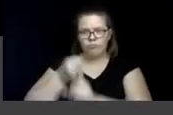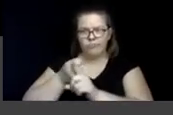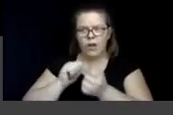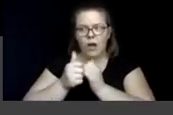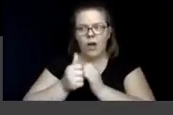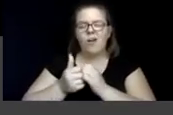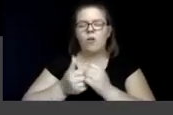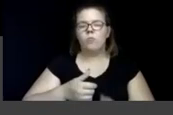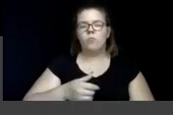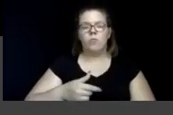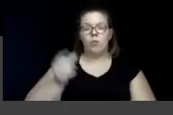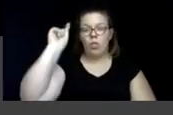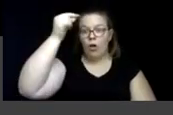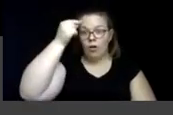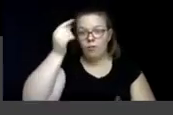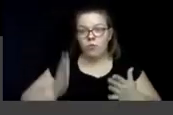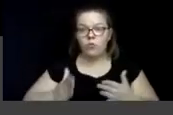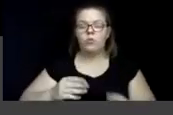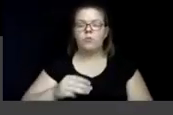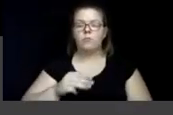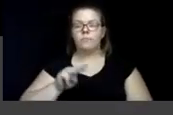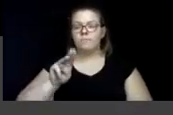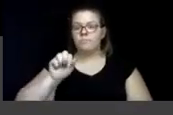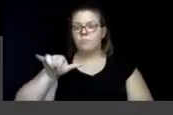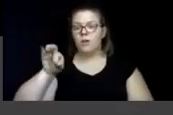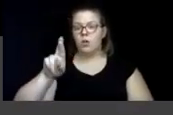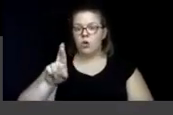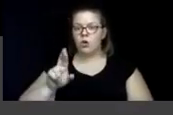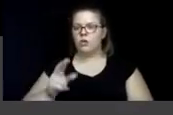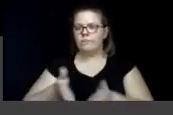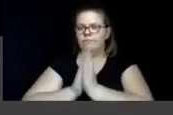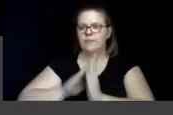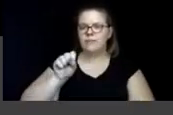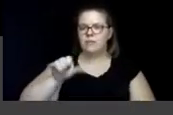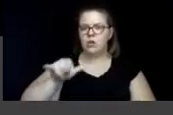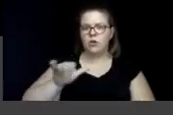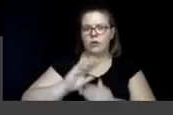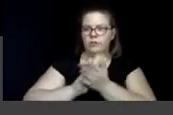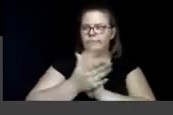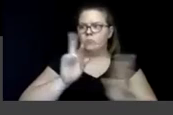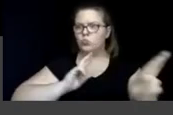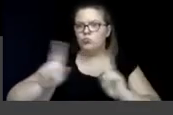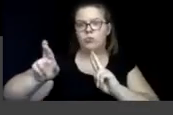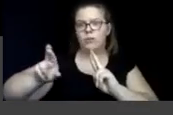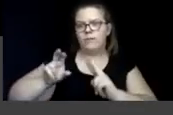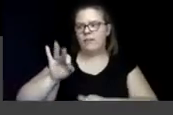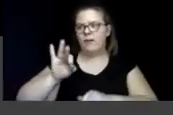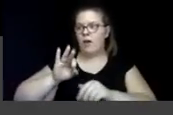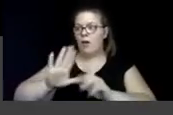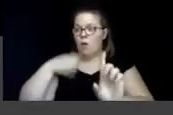everyone was asking Syracuse to kind of be ready in case we had a huge influx of